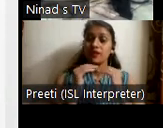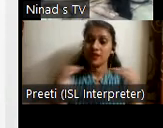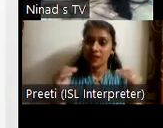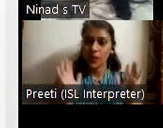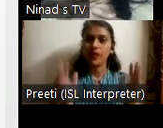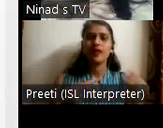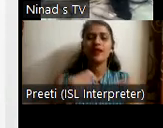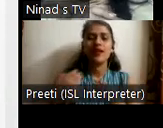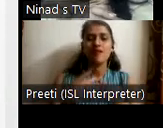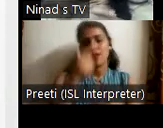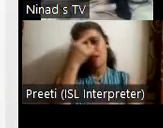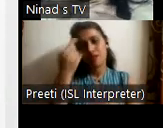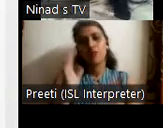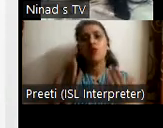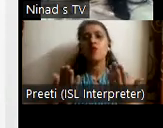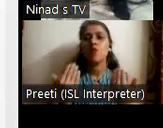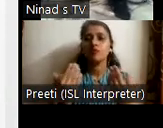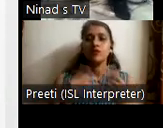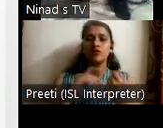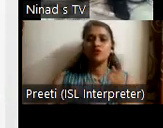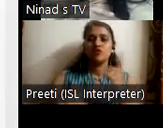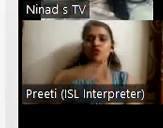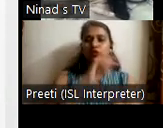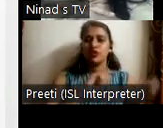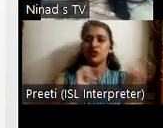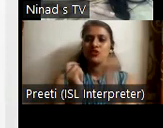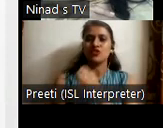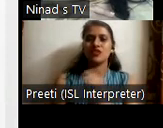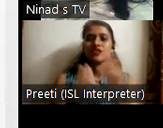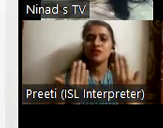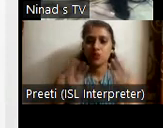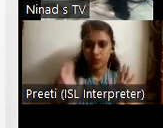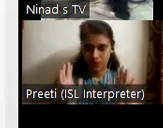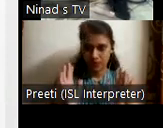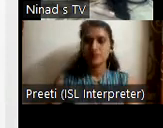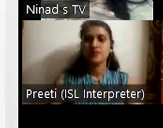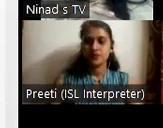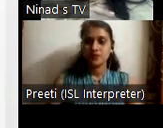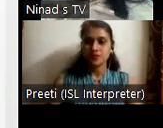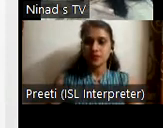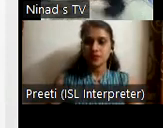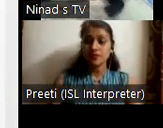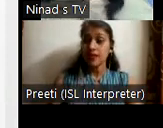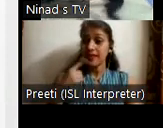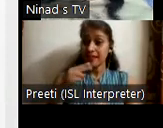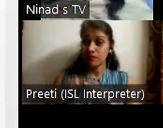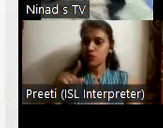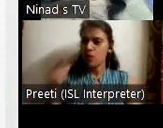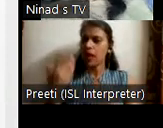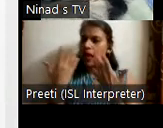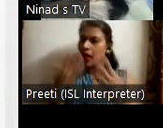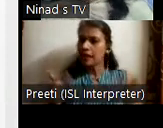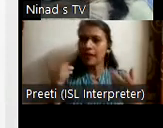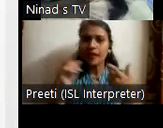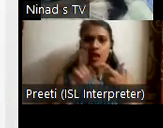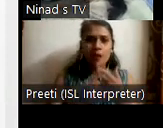some kind of a transformation or social transformation, so that tomorrow whatever has happened to them should not be